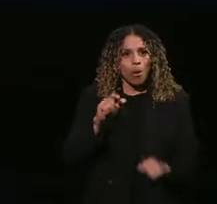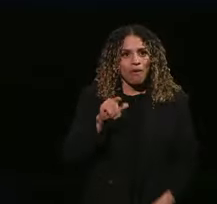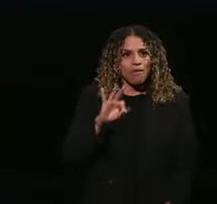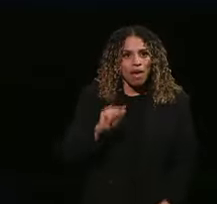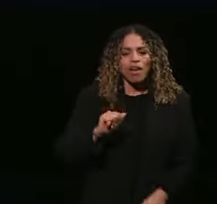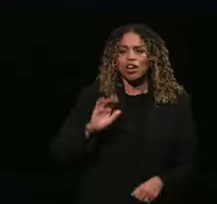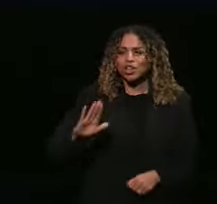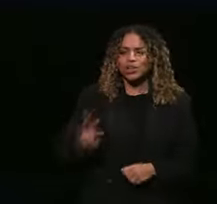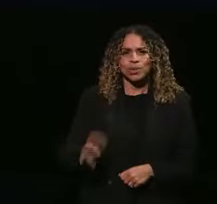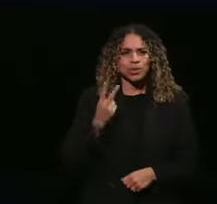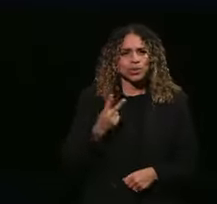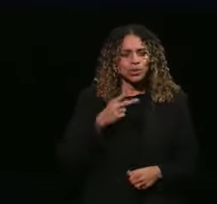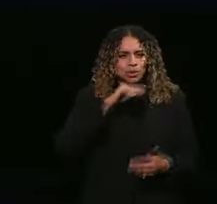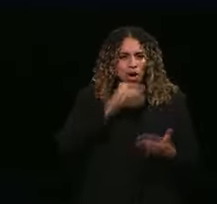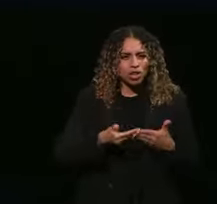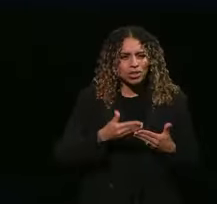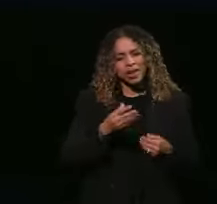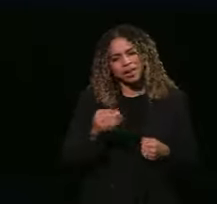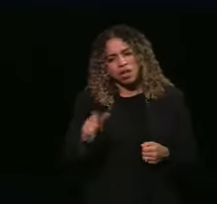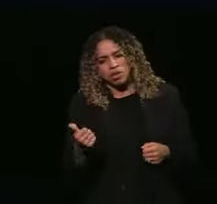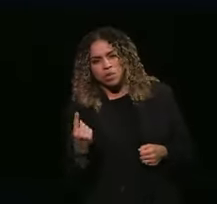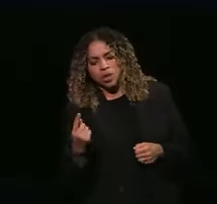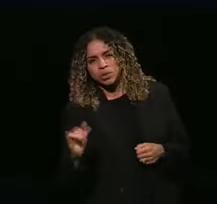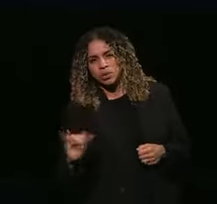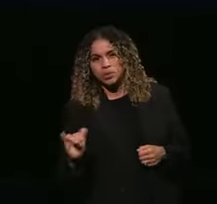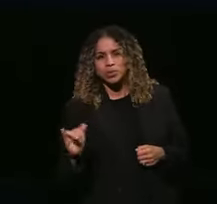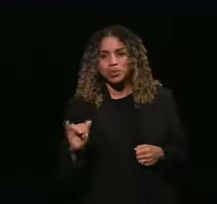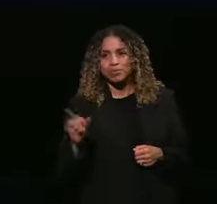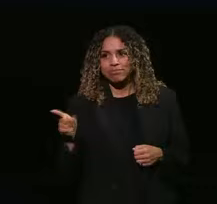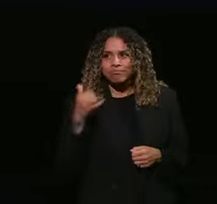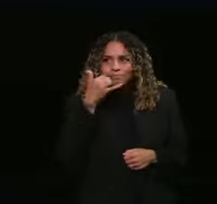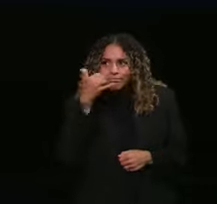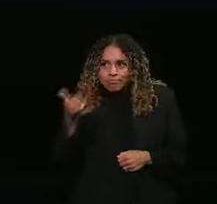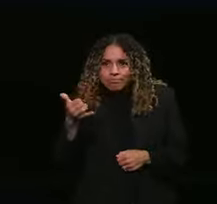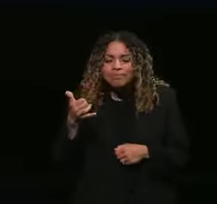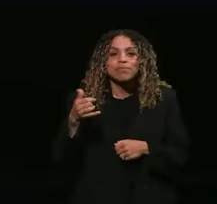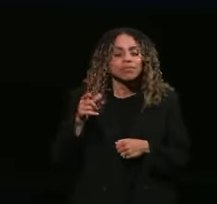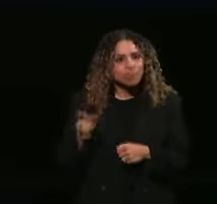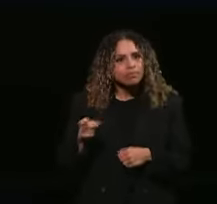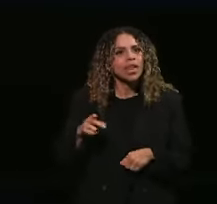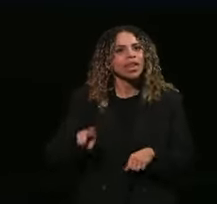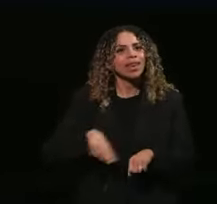daughters, and the other one also, because I got them on the phone, that they are